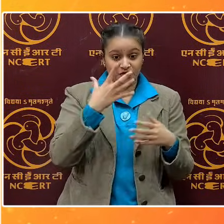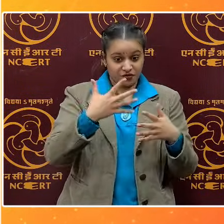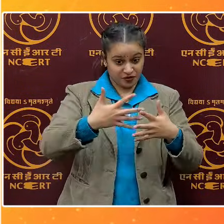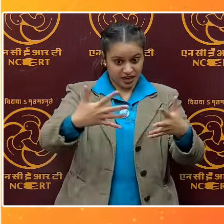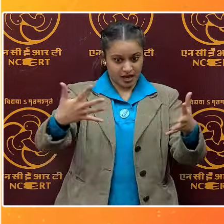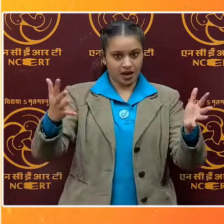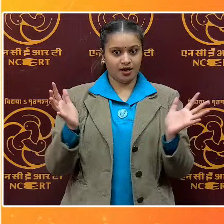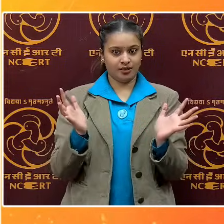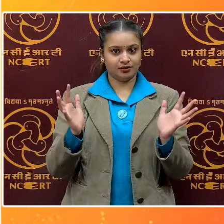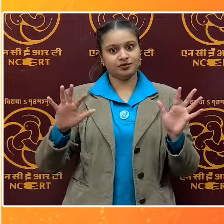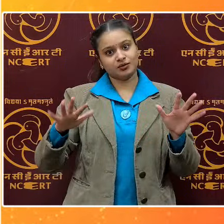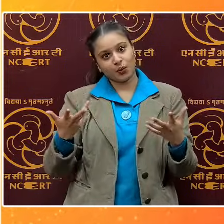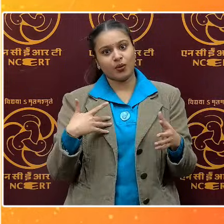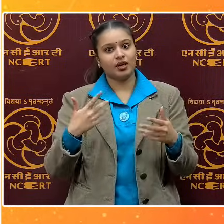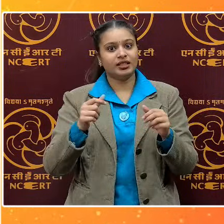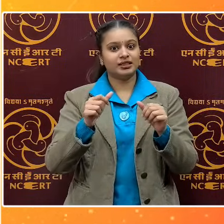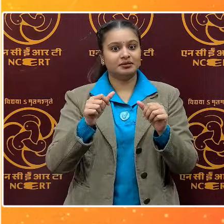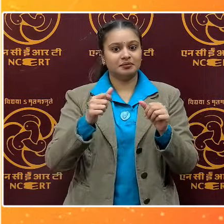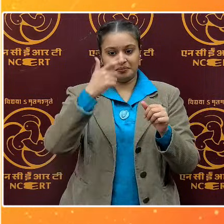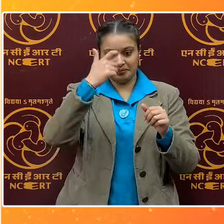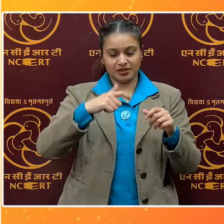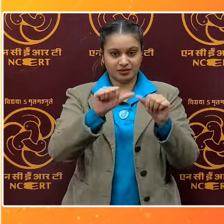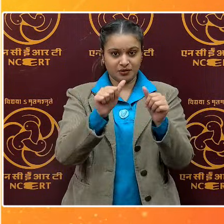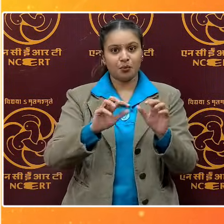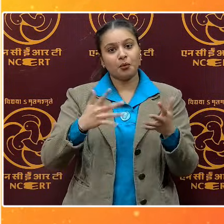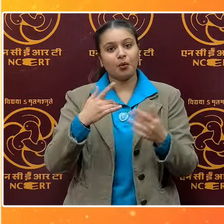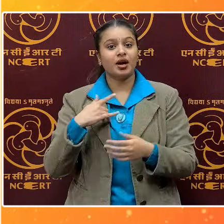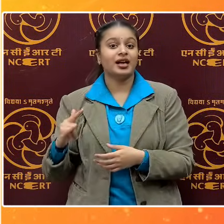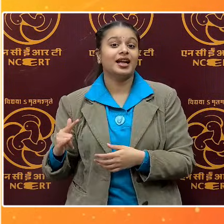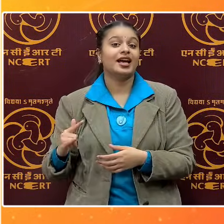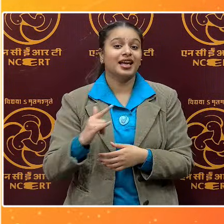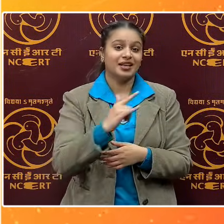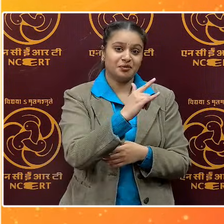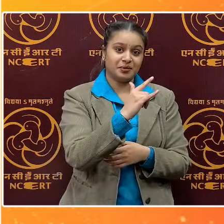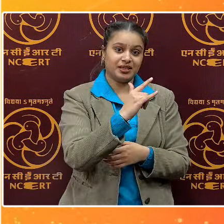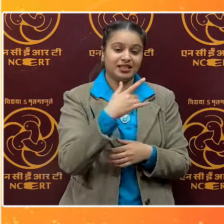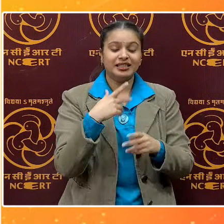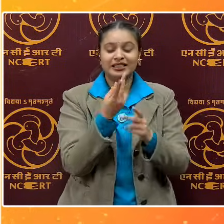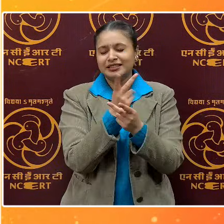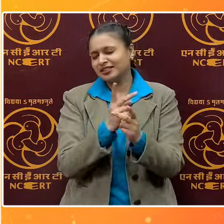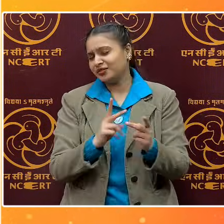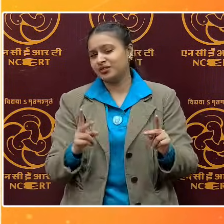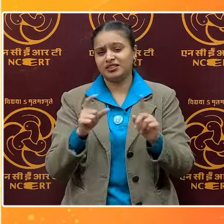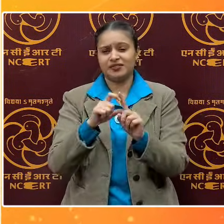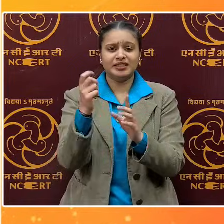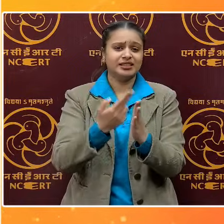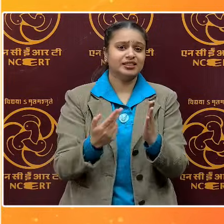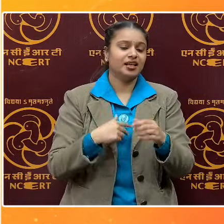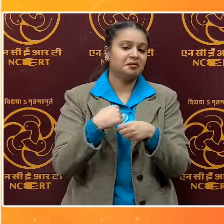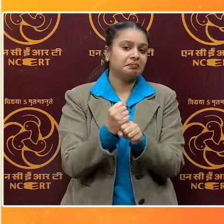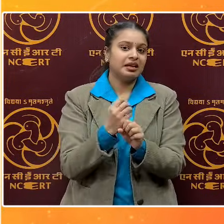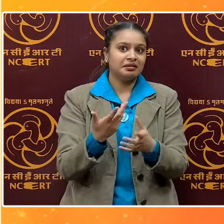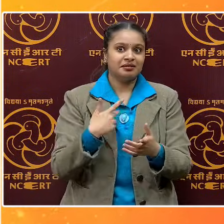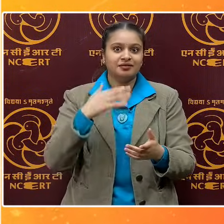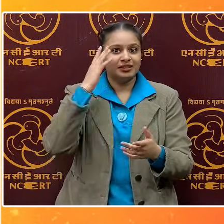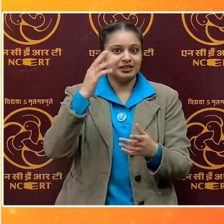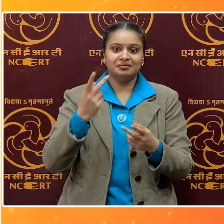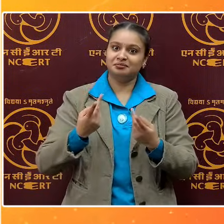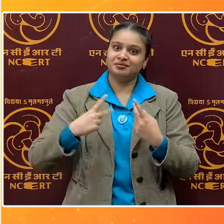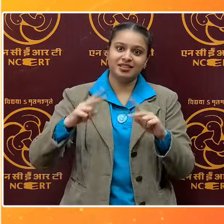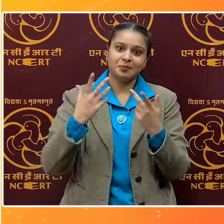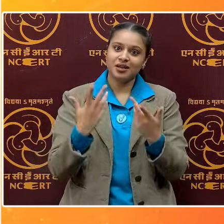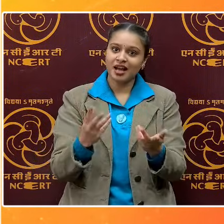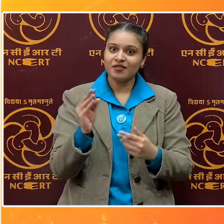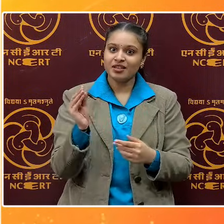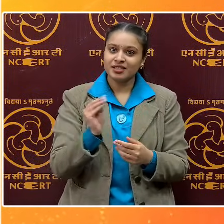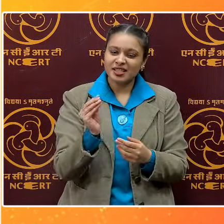some statue or even an aeroplane. They make different unique designs. Very creative. And there is very